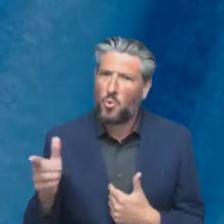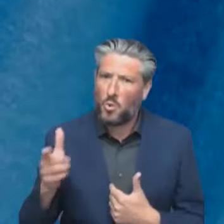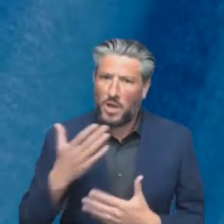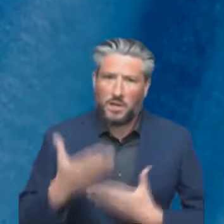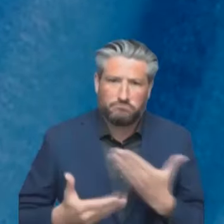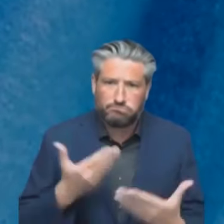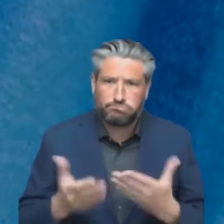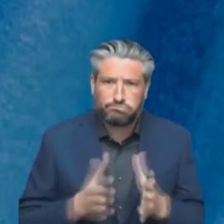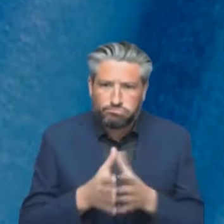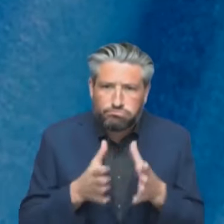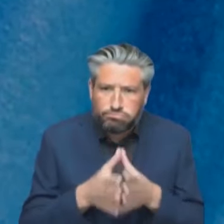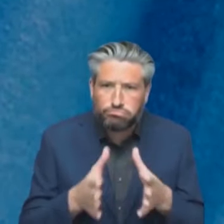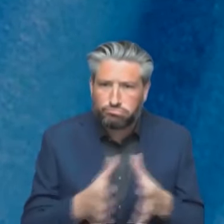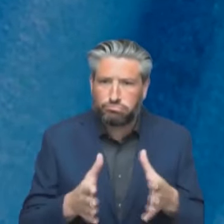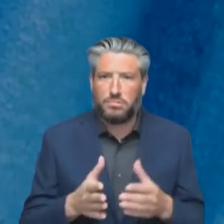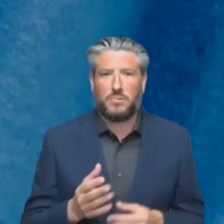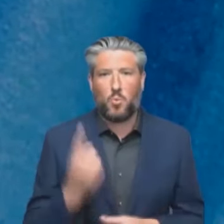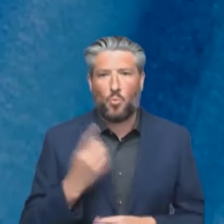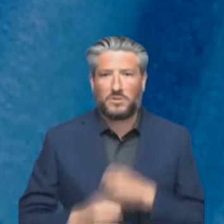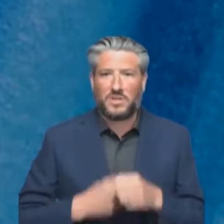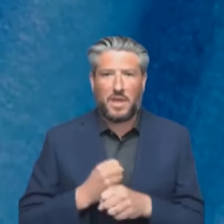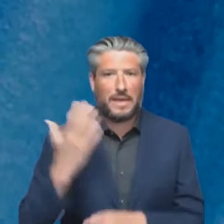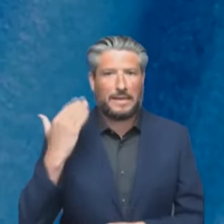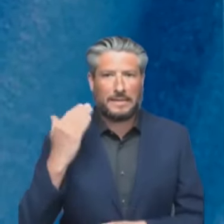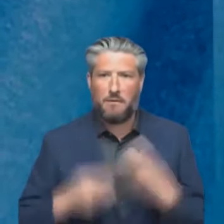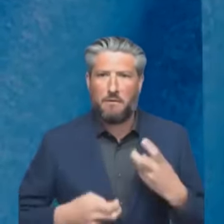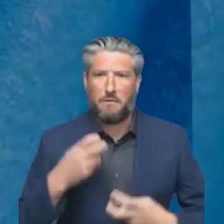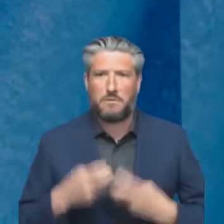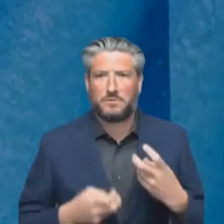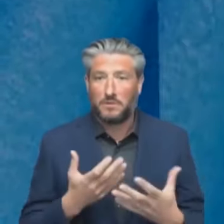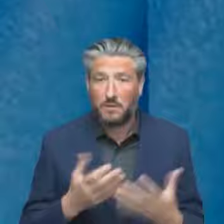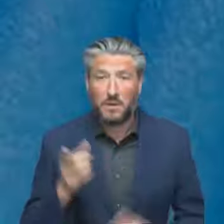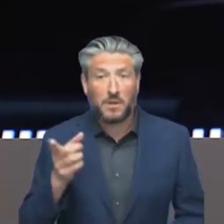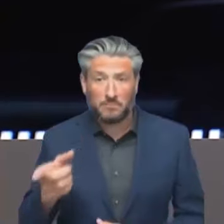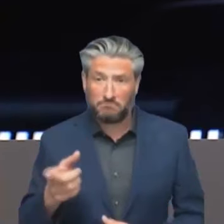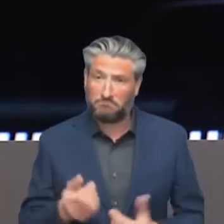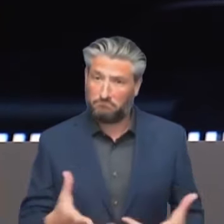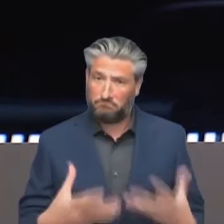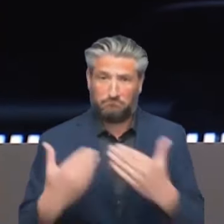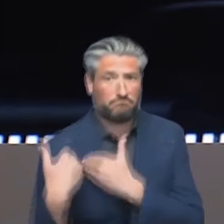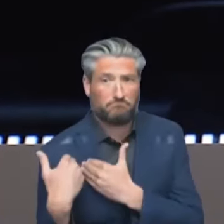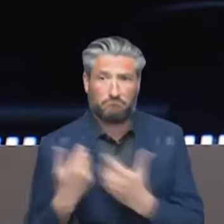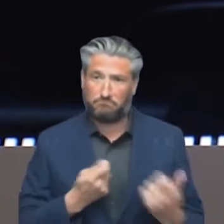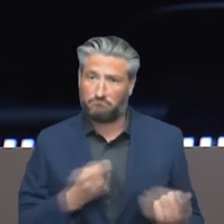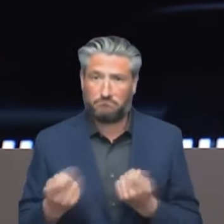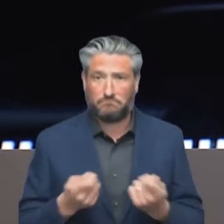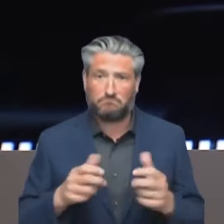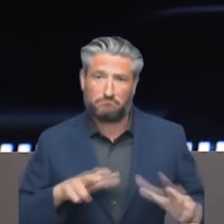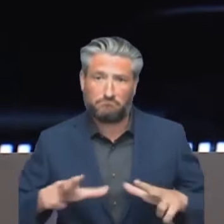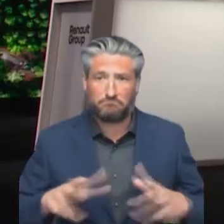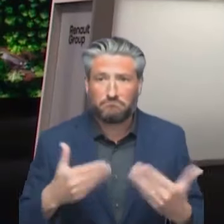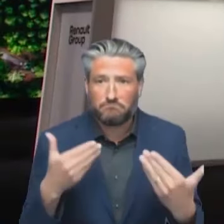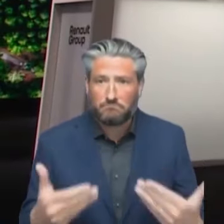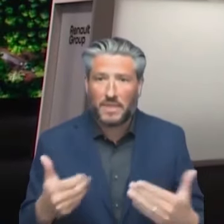and 2020, and she helped to facilitate the transition once Luca De Meo arrived. Clotilde will be presenting the group's